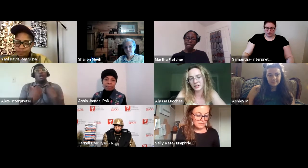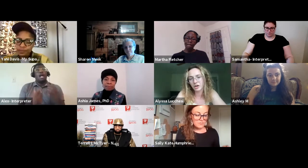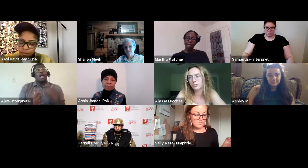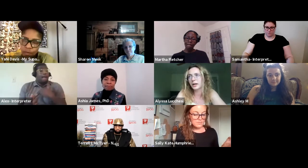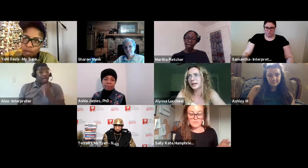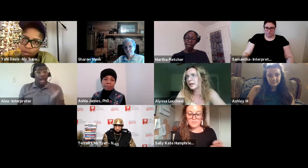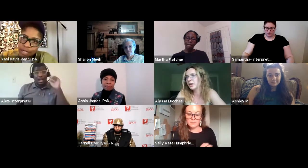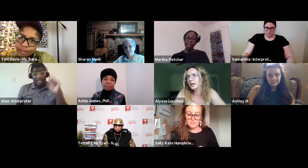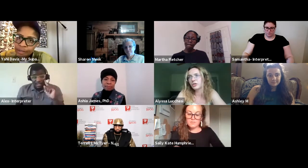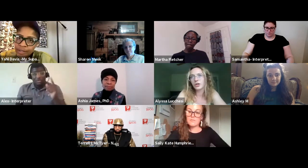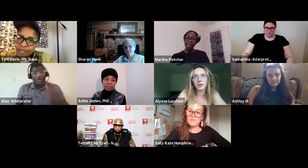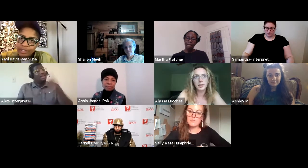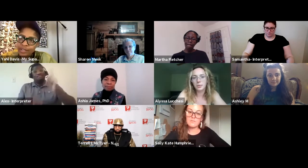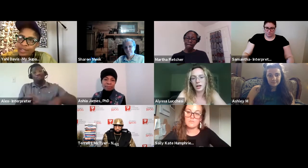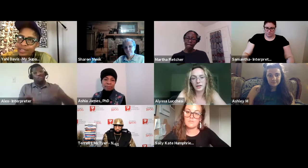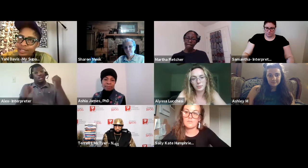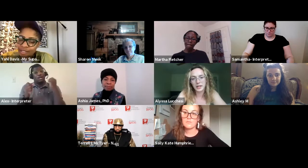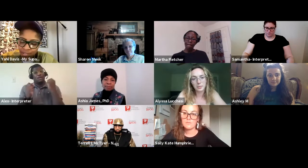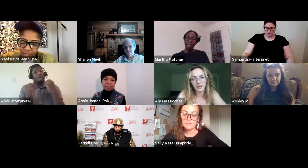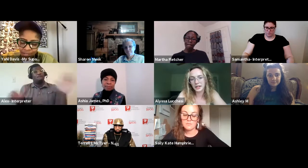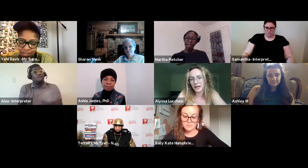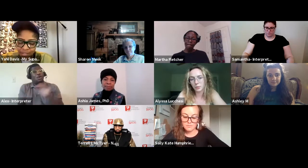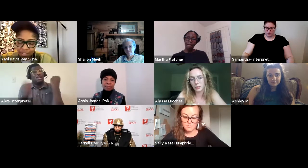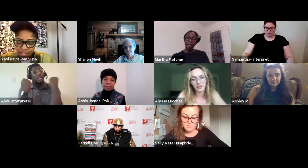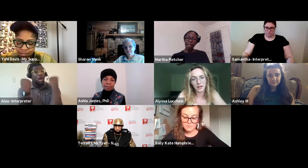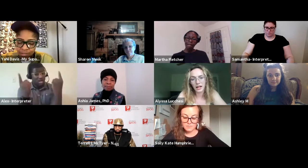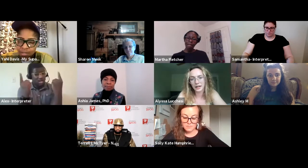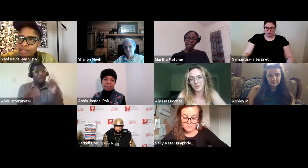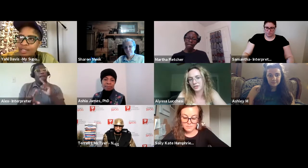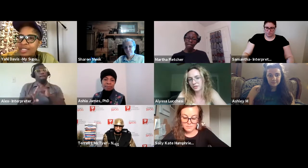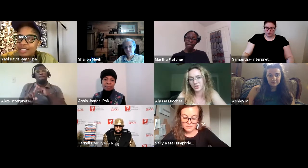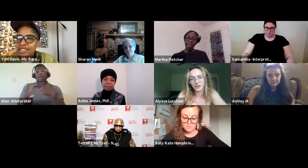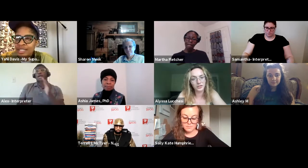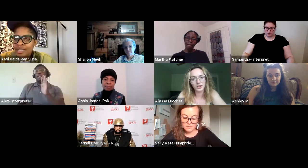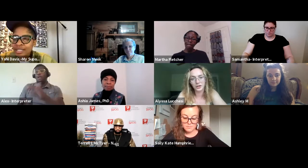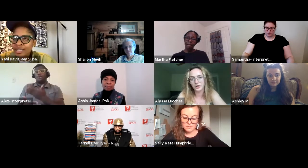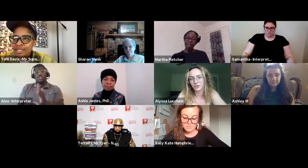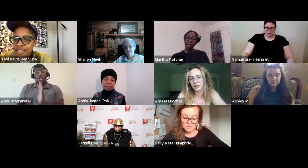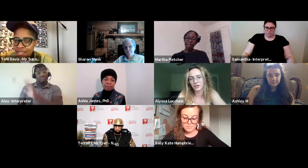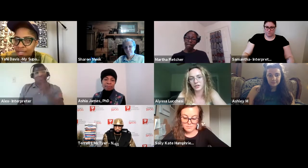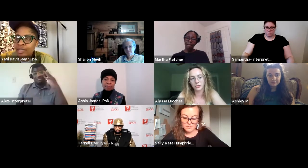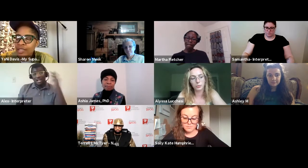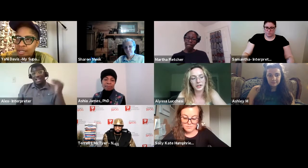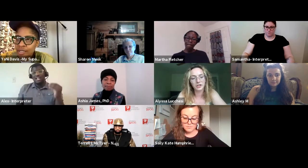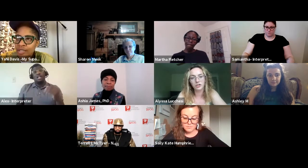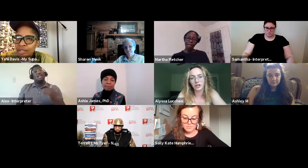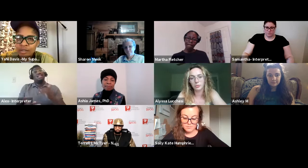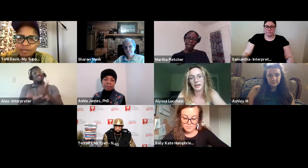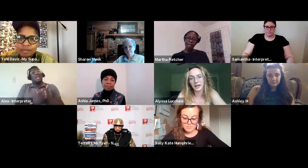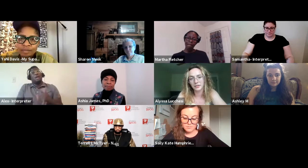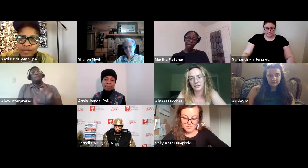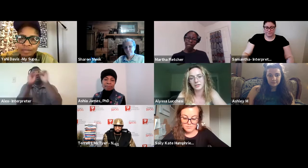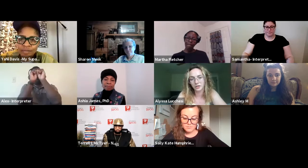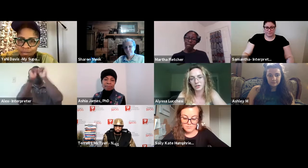deaf myself, but just all the people I've been able to connect with in the last 6 years have just really changed